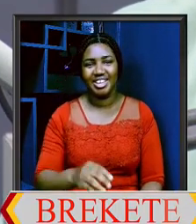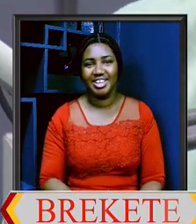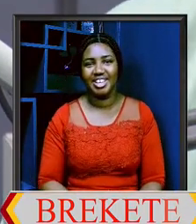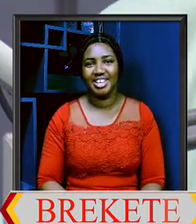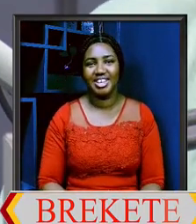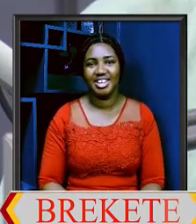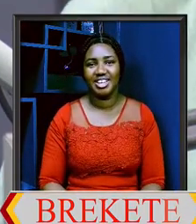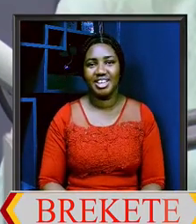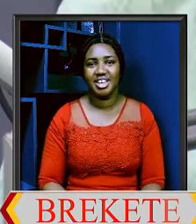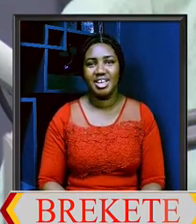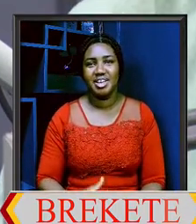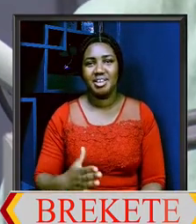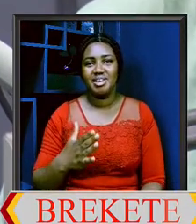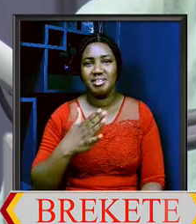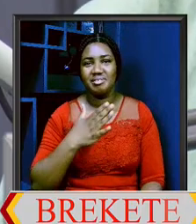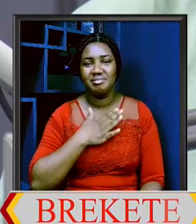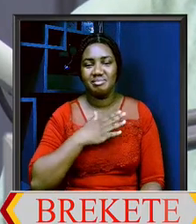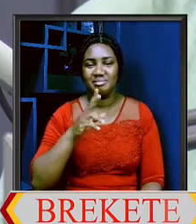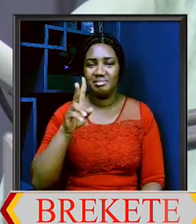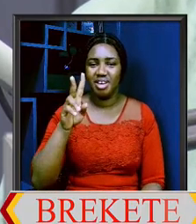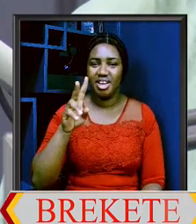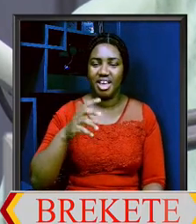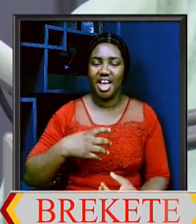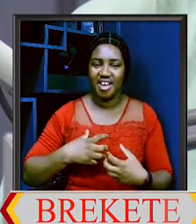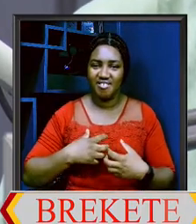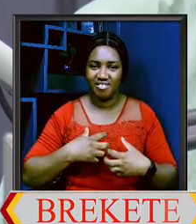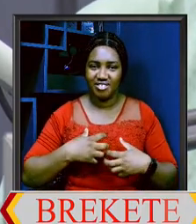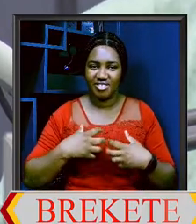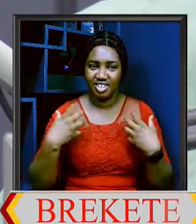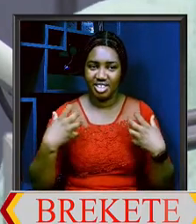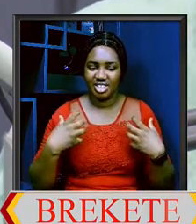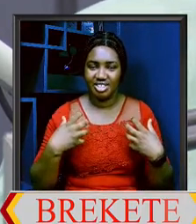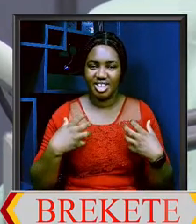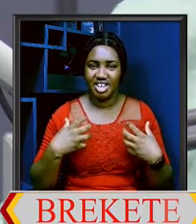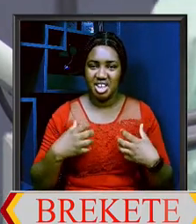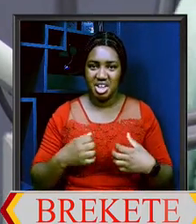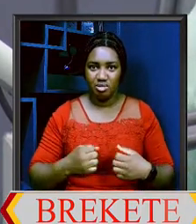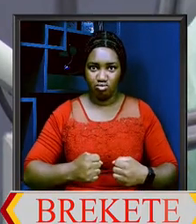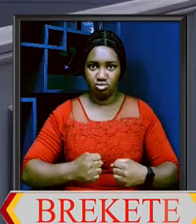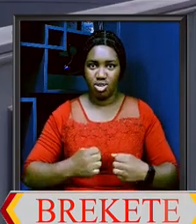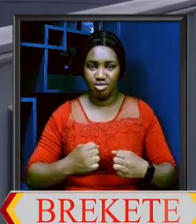Revenge my do she no my voice do